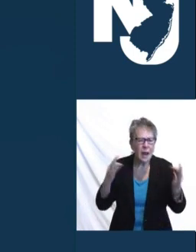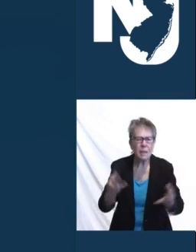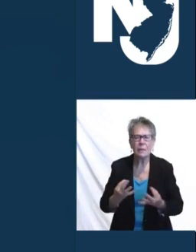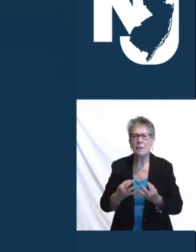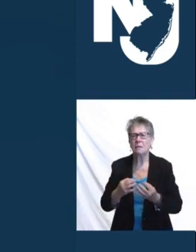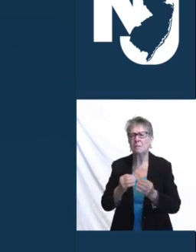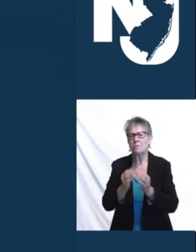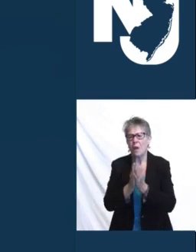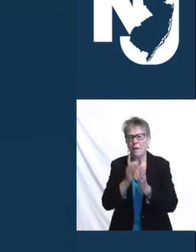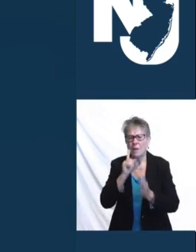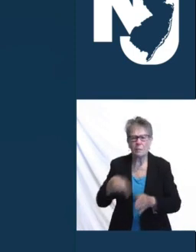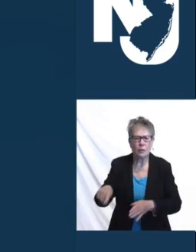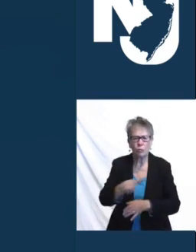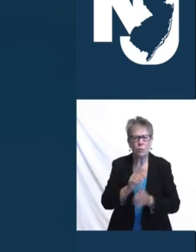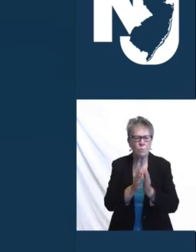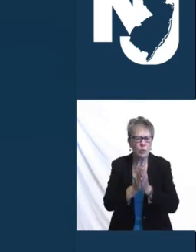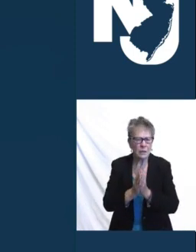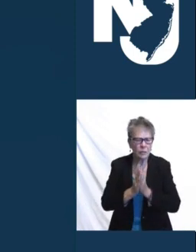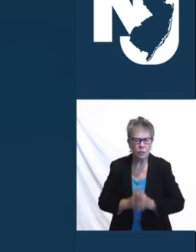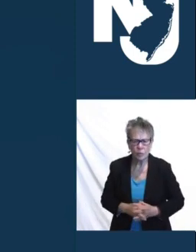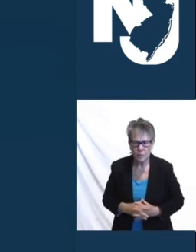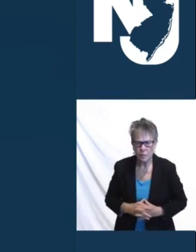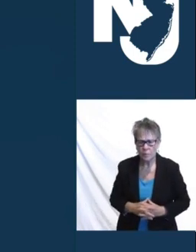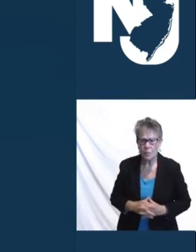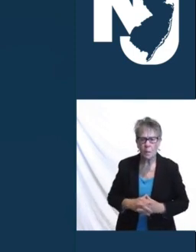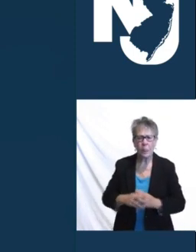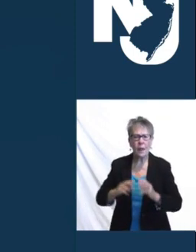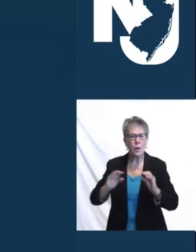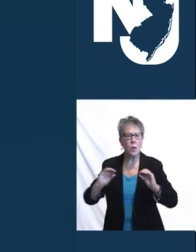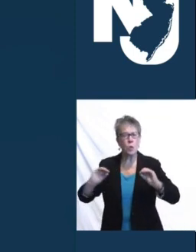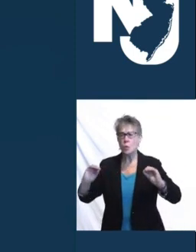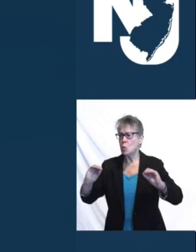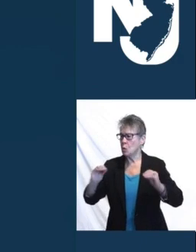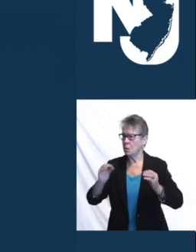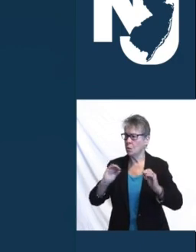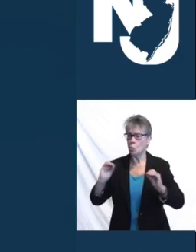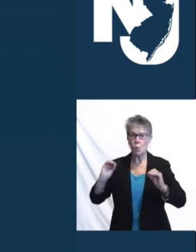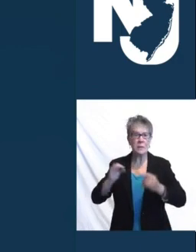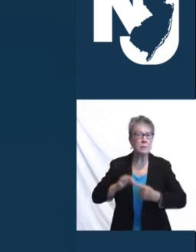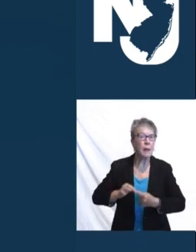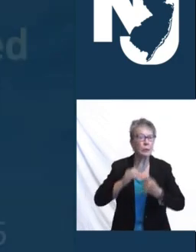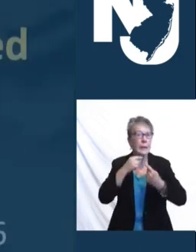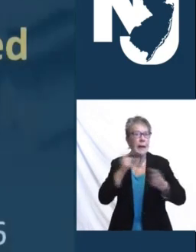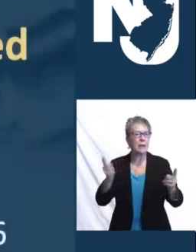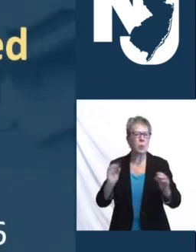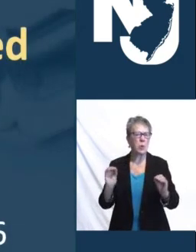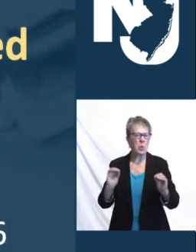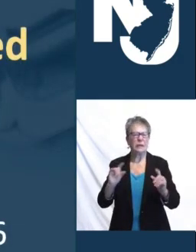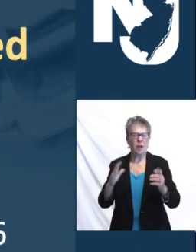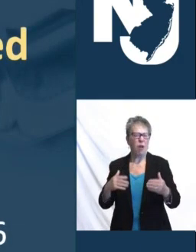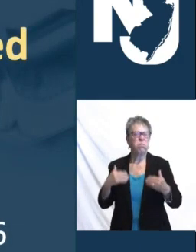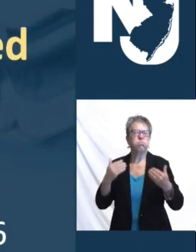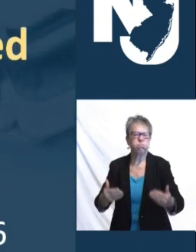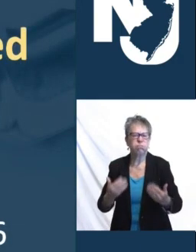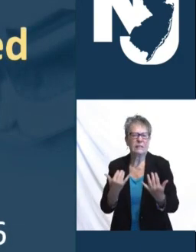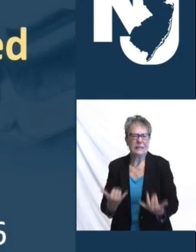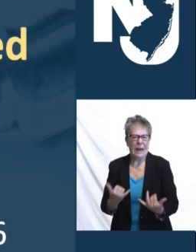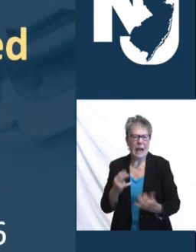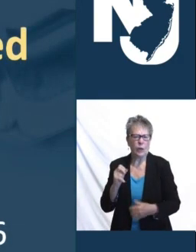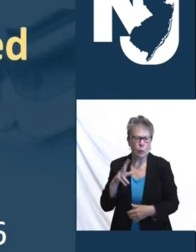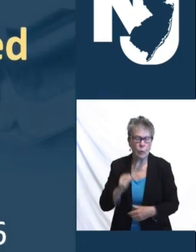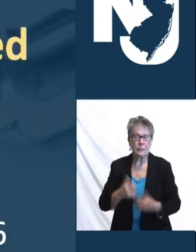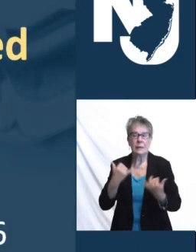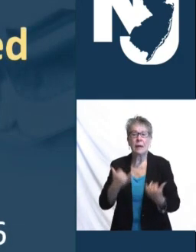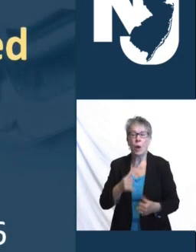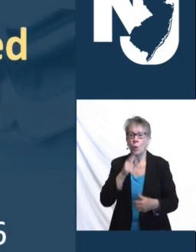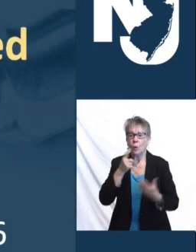Next up, we have no special announcements today, so we're going to get right to the numbers. Here is the complete vaccination picture as of